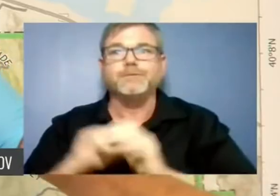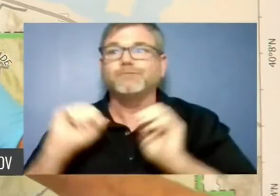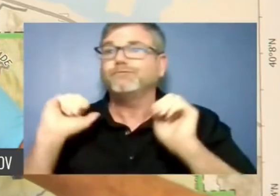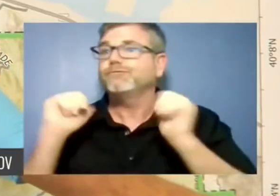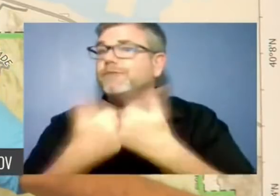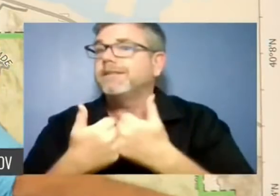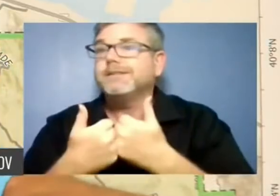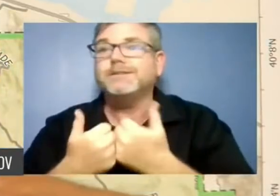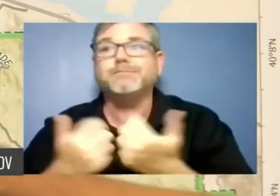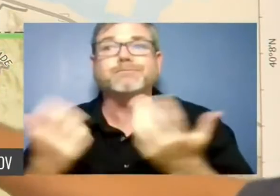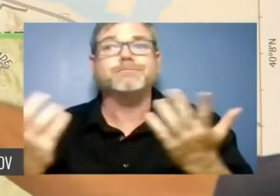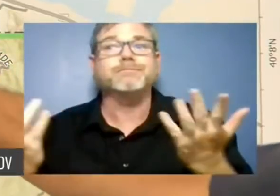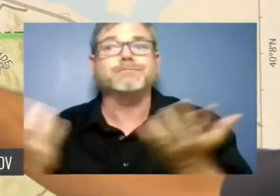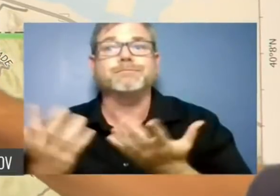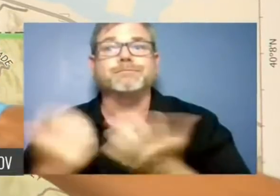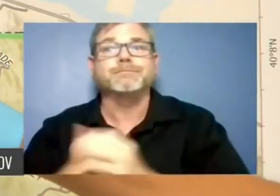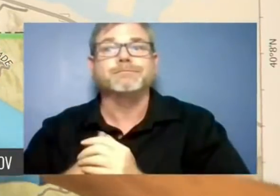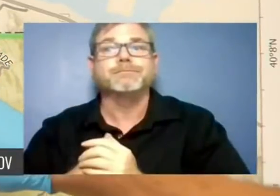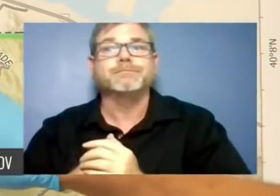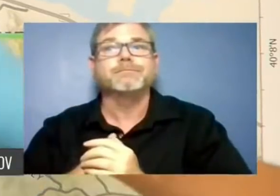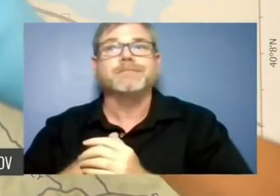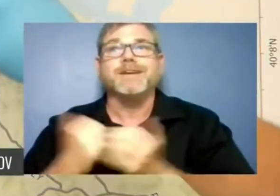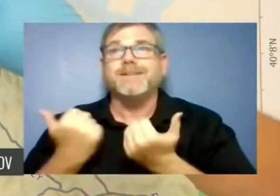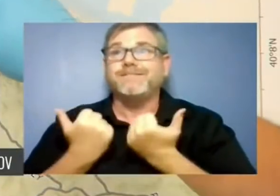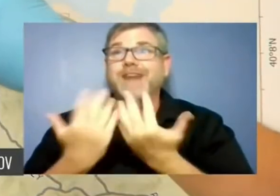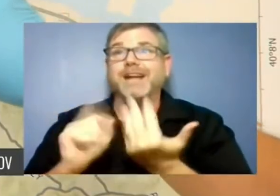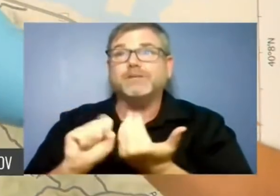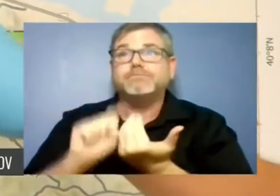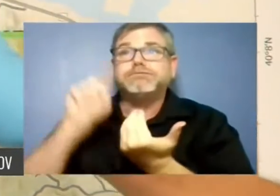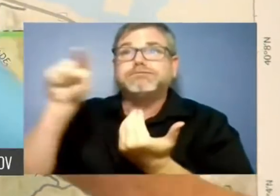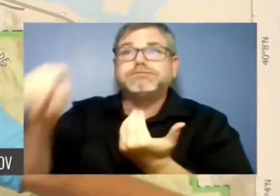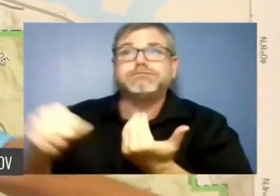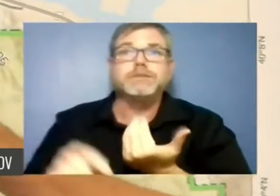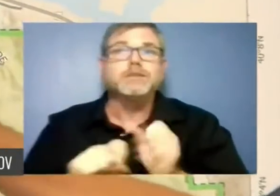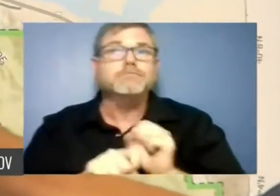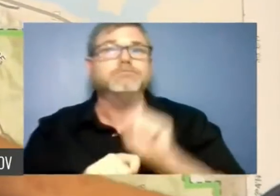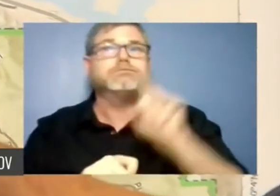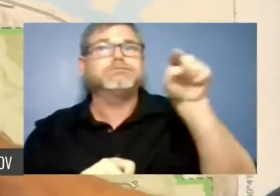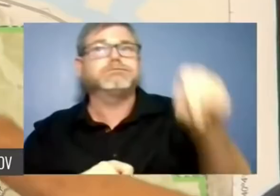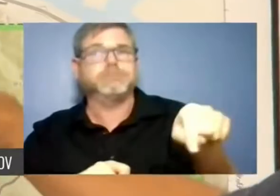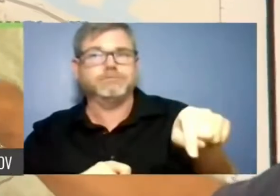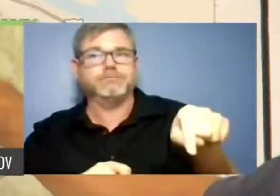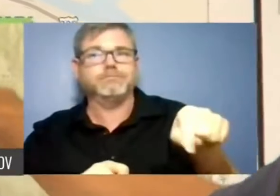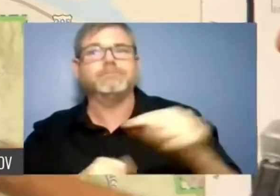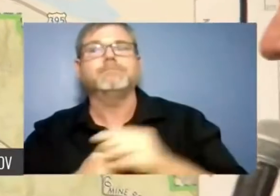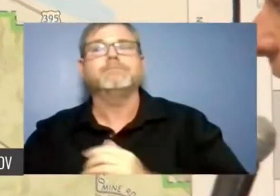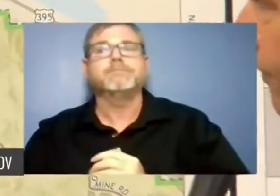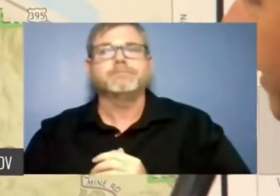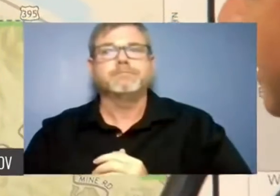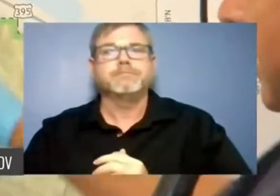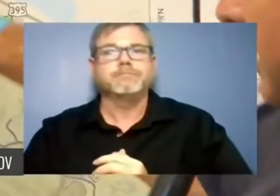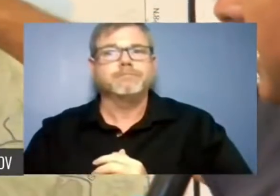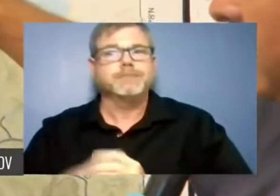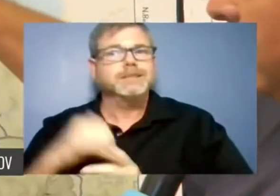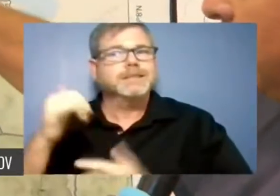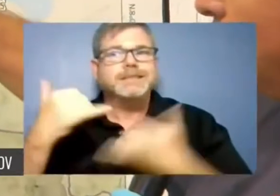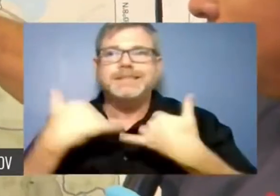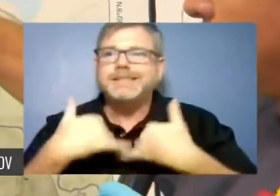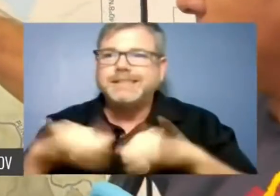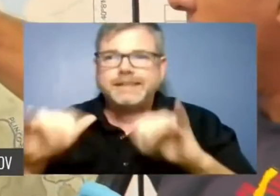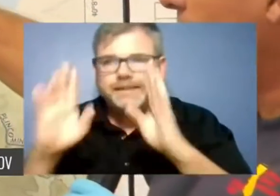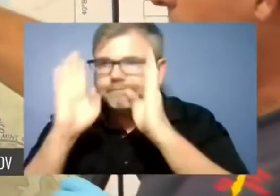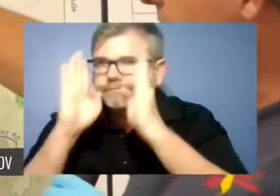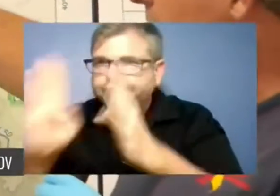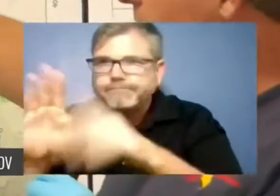and inaccessible terrain as we get up into the rock escarpment, but crews are still working, trying to piece all this together to hold it where it's at. Again, a lot of good